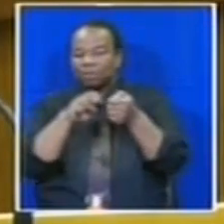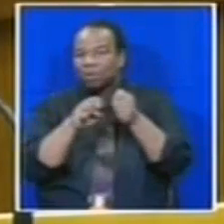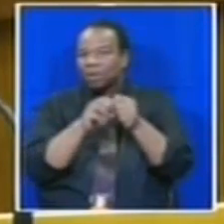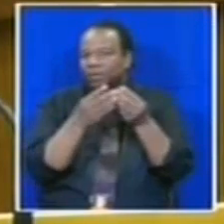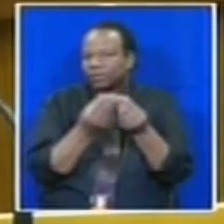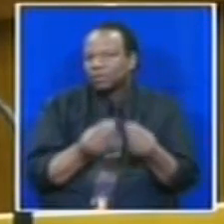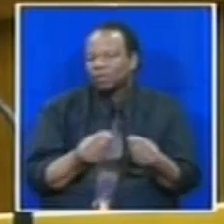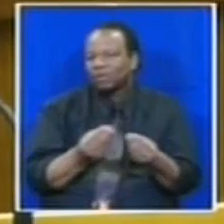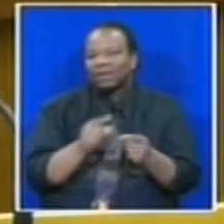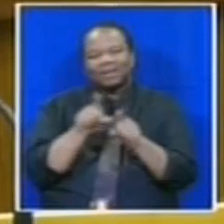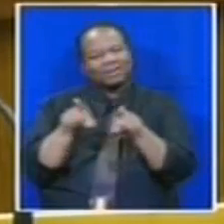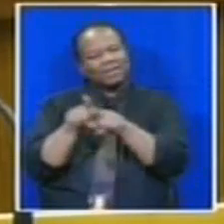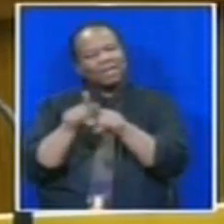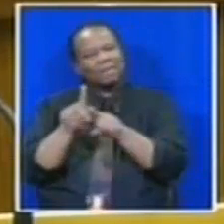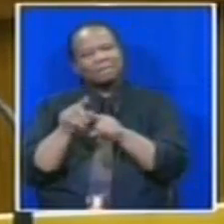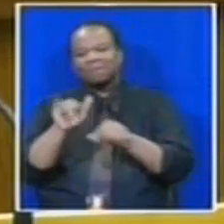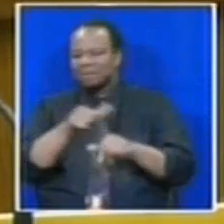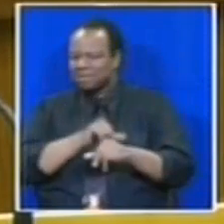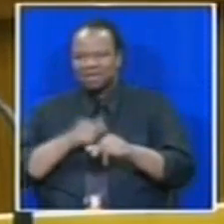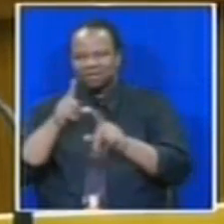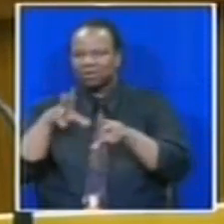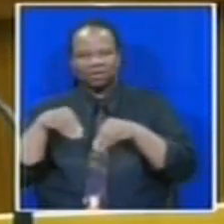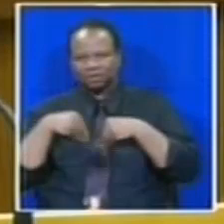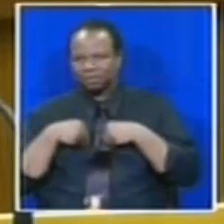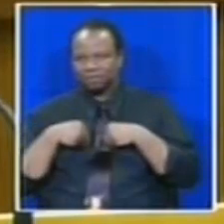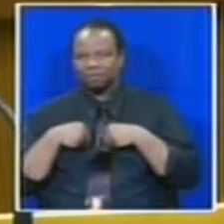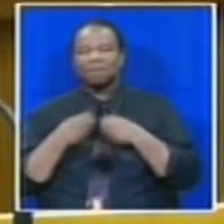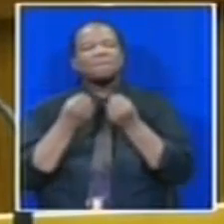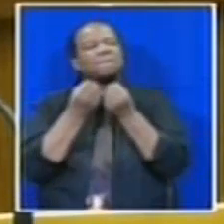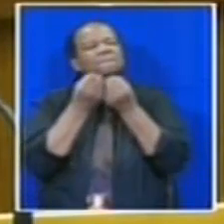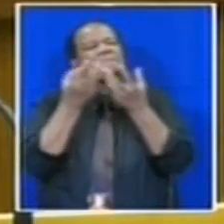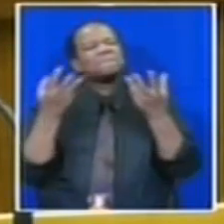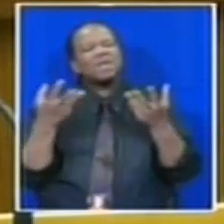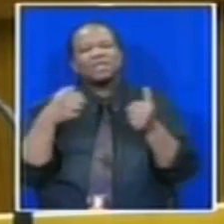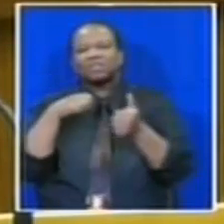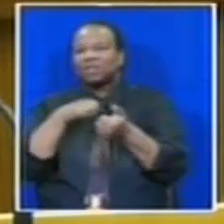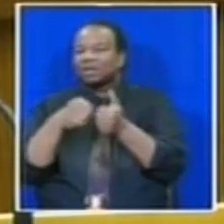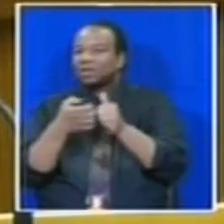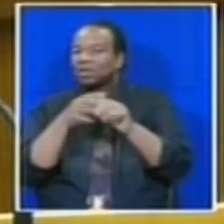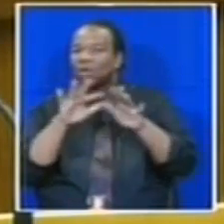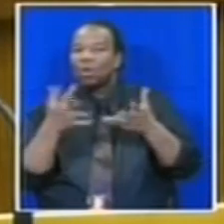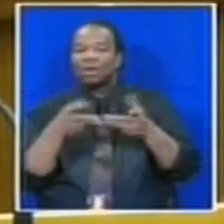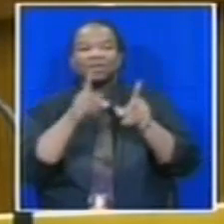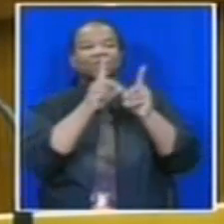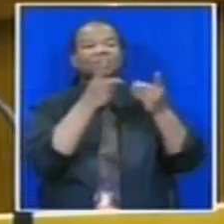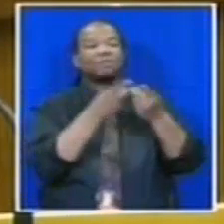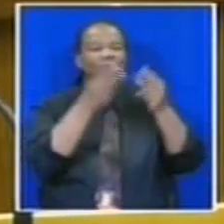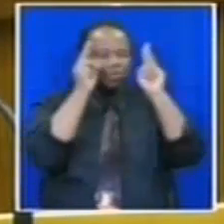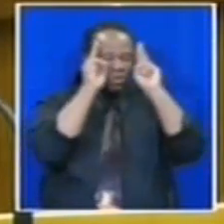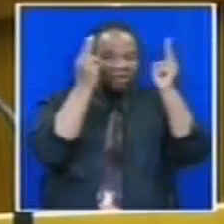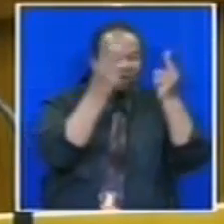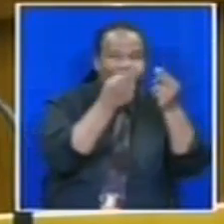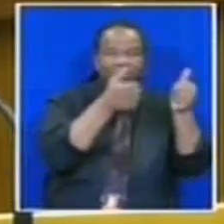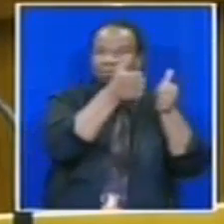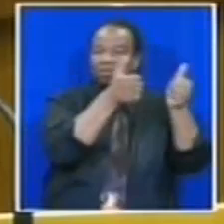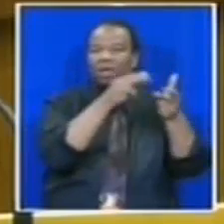unacceptable behavior. They present immense challenges to the leadership of our higher education institutions, to